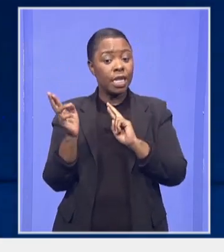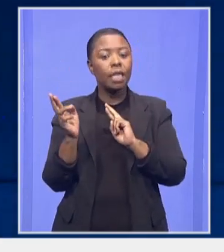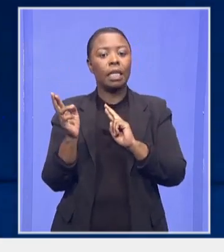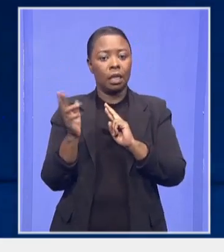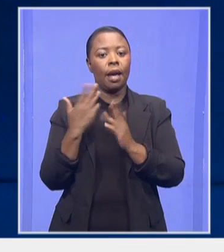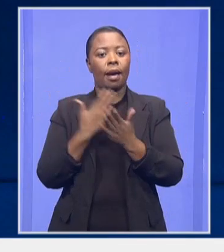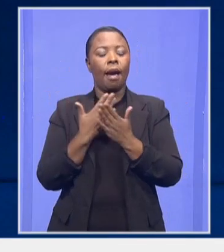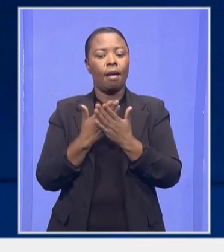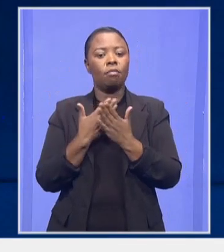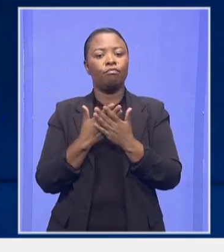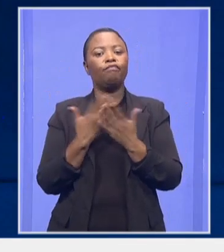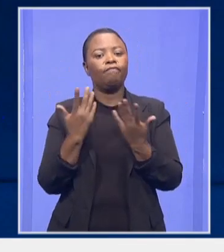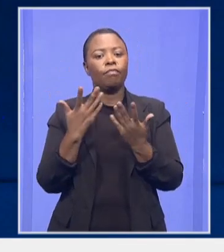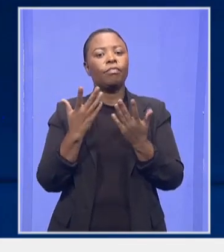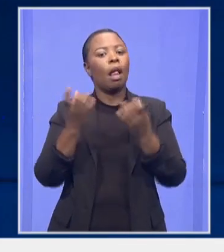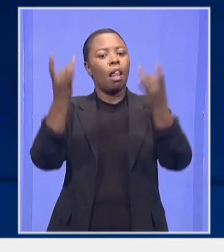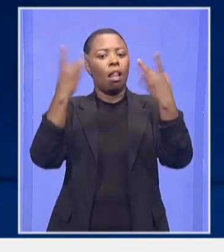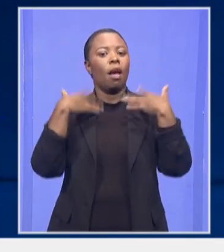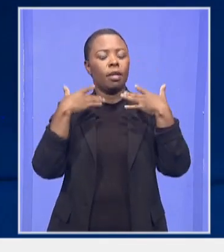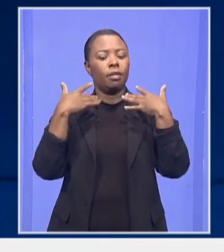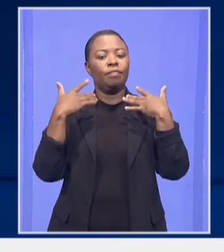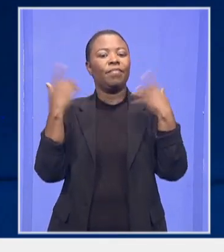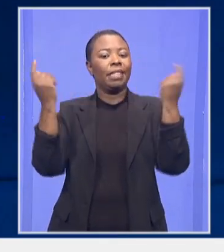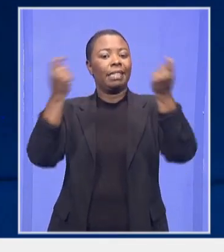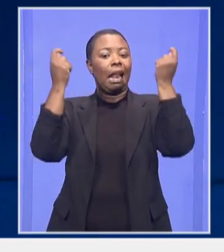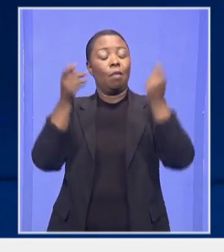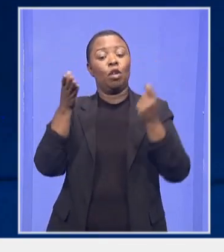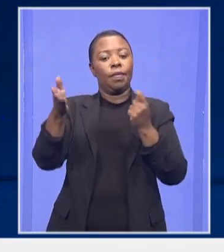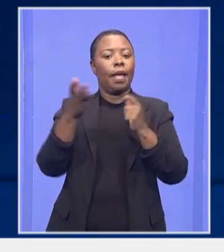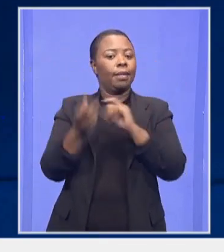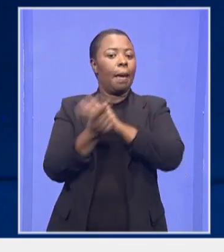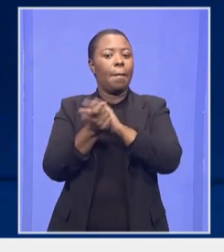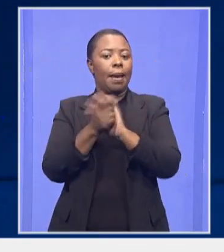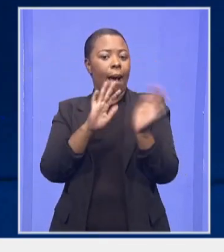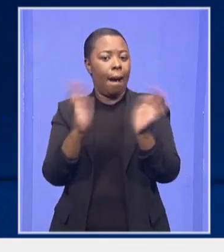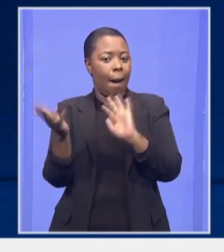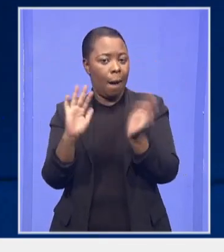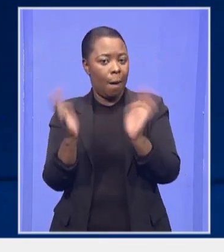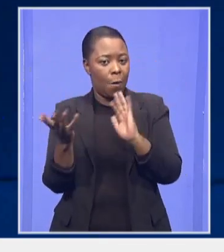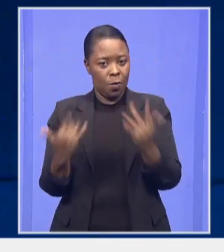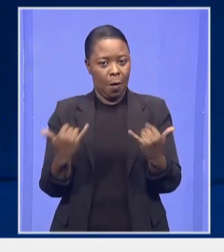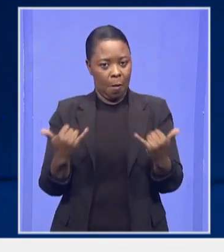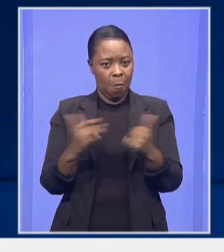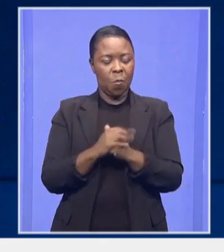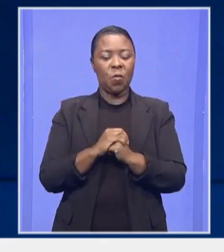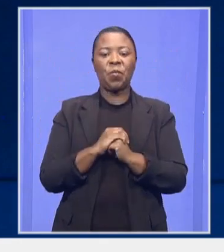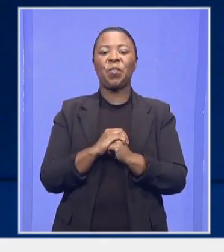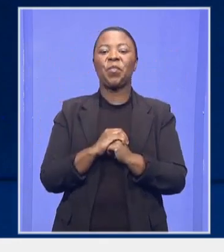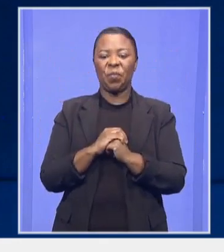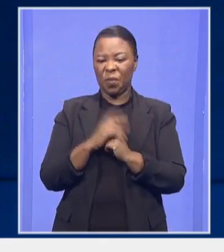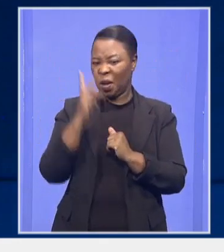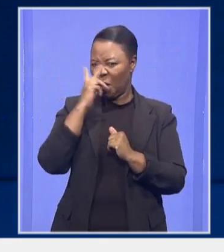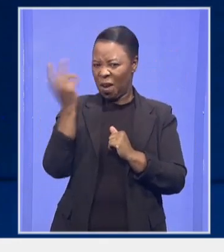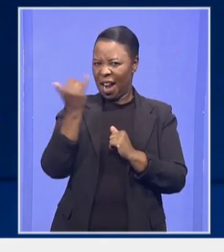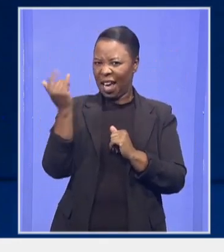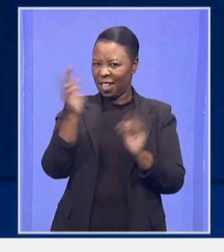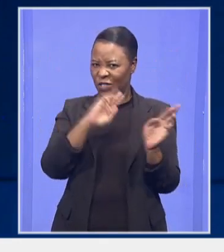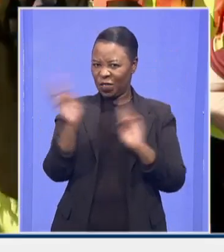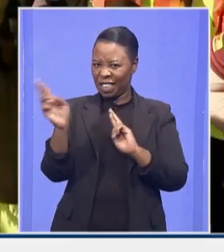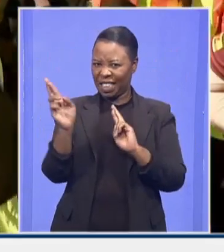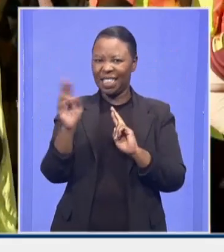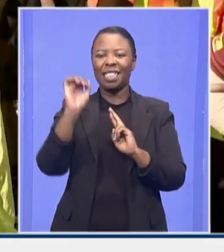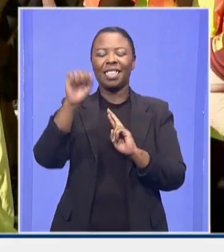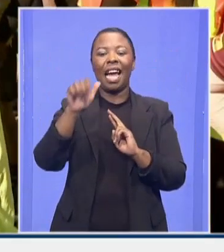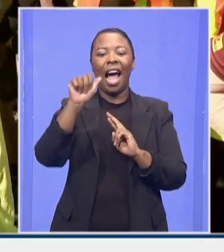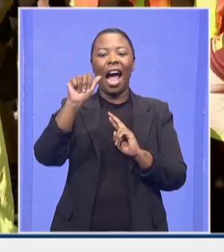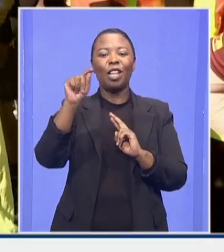undertaking and let us know about how the ceremony is going on right now, and it looks like he's ready right now. Atule, thank